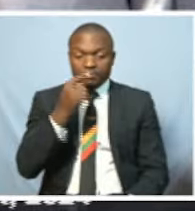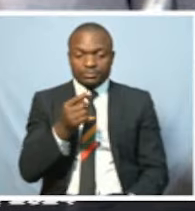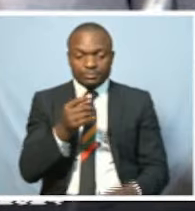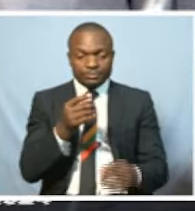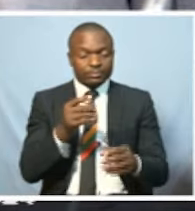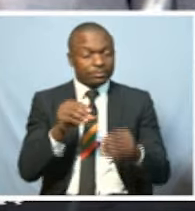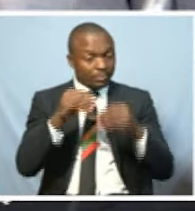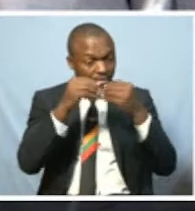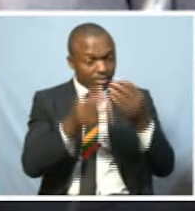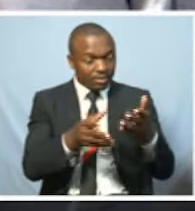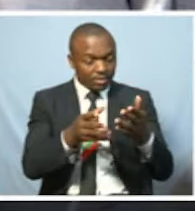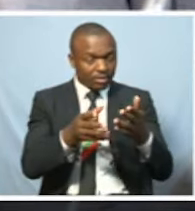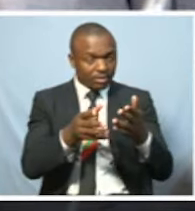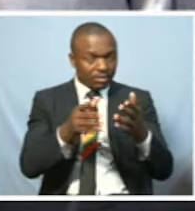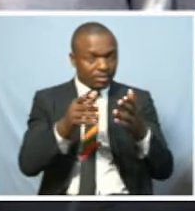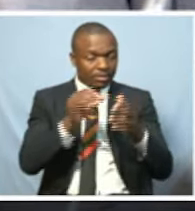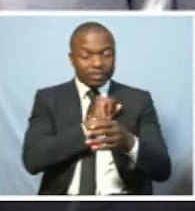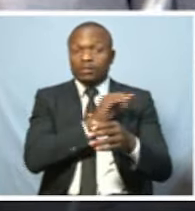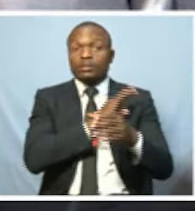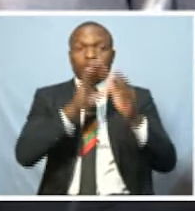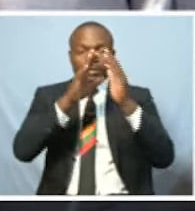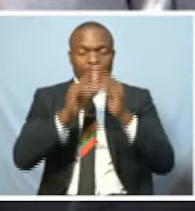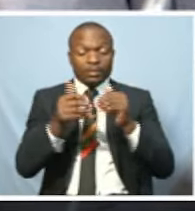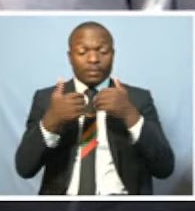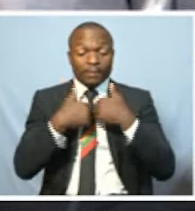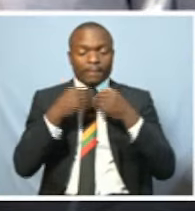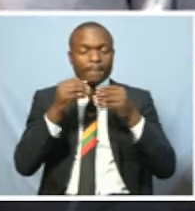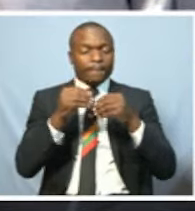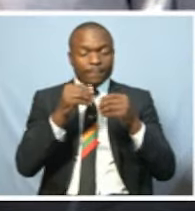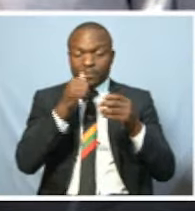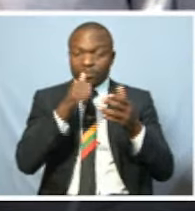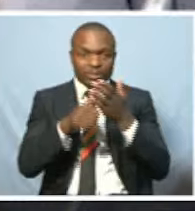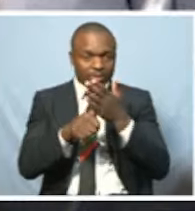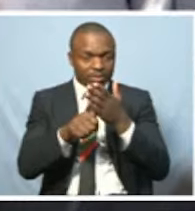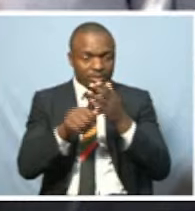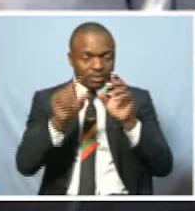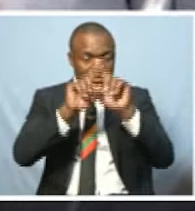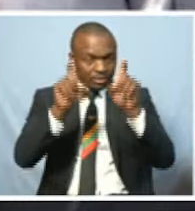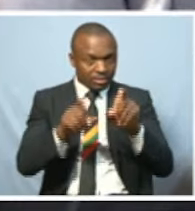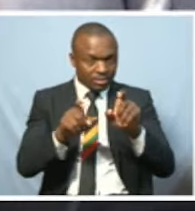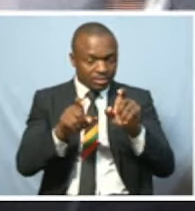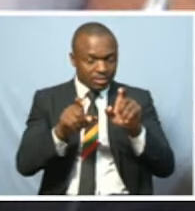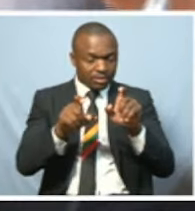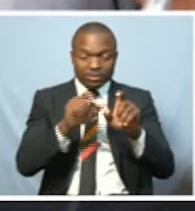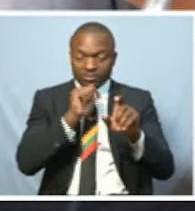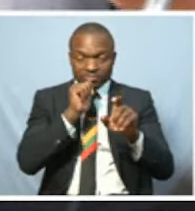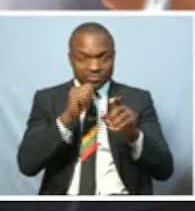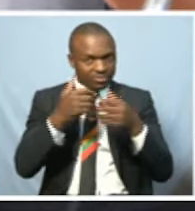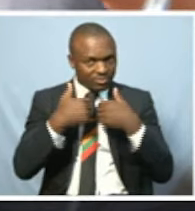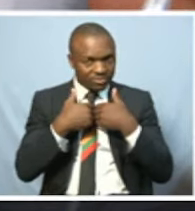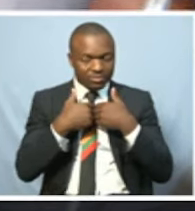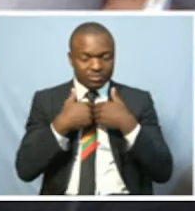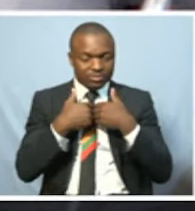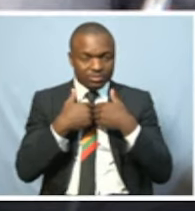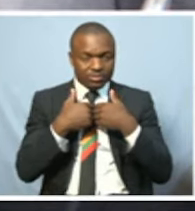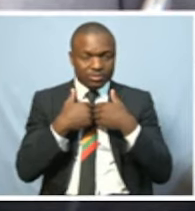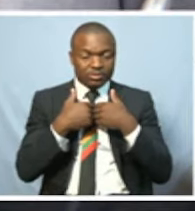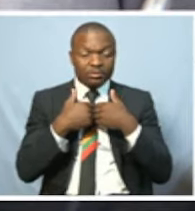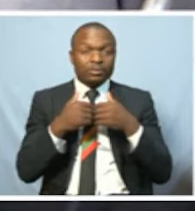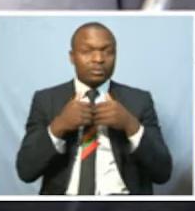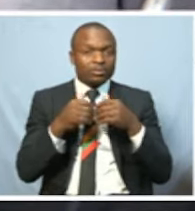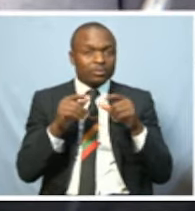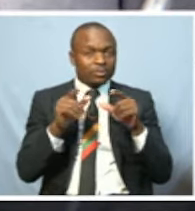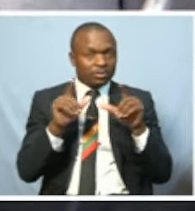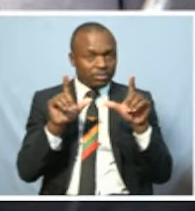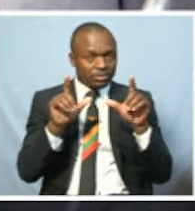house, that's the one which has the offer and the acceptance minus the contract. The contract was never executed